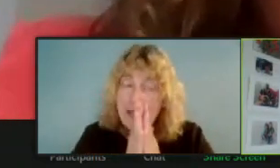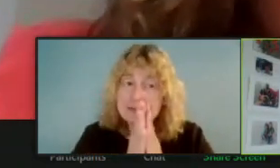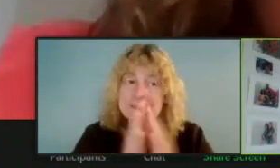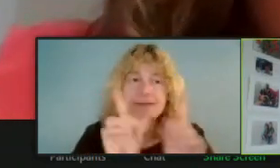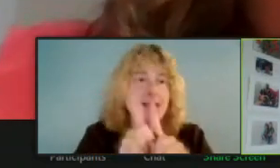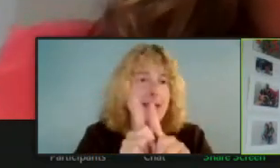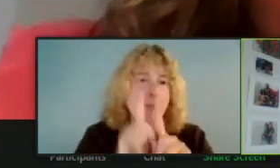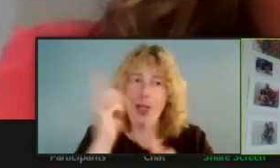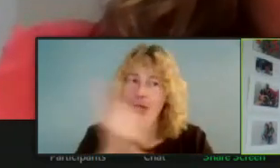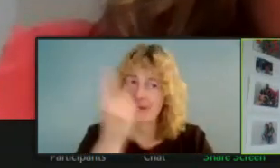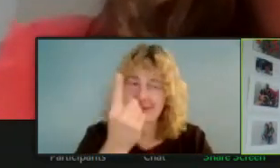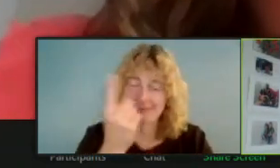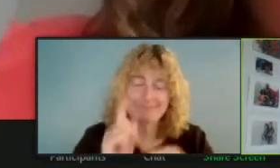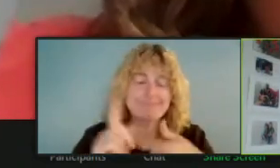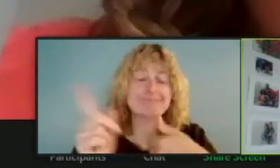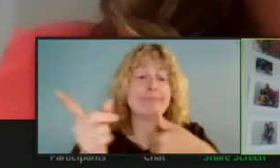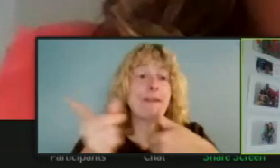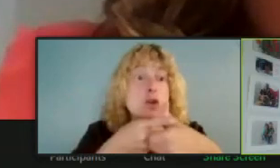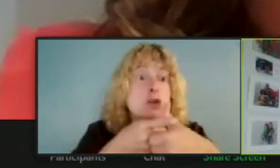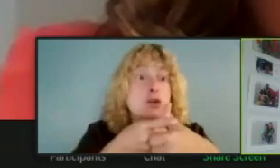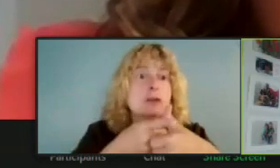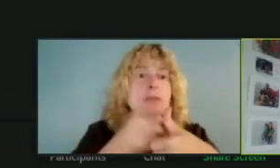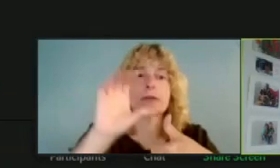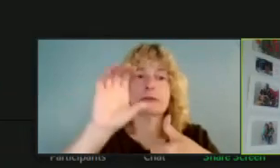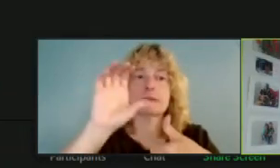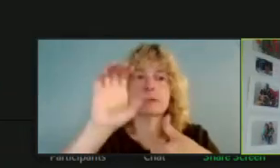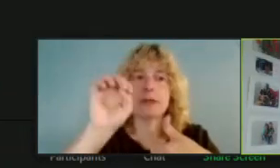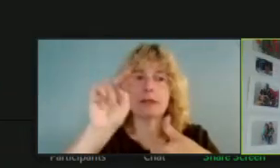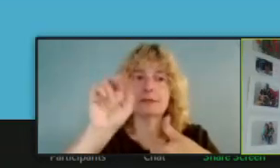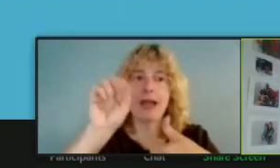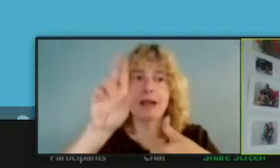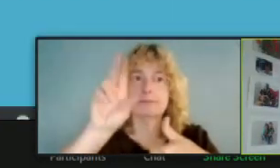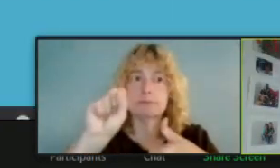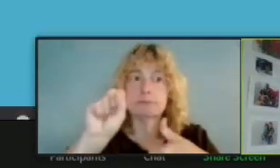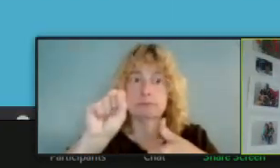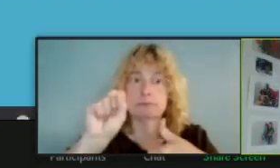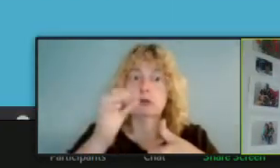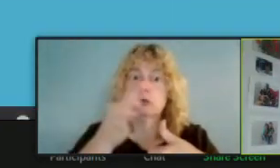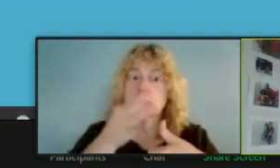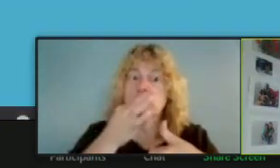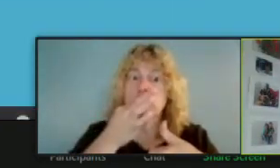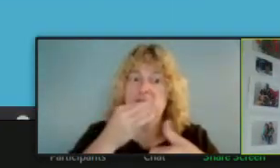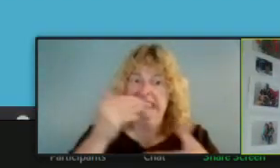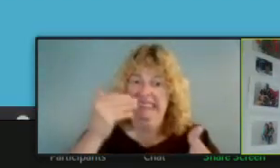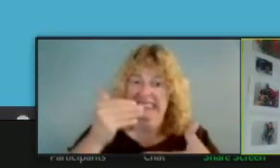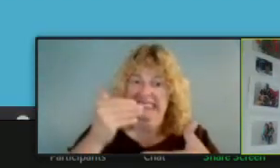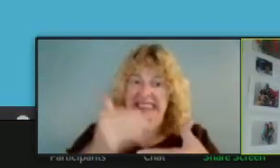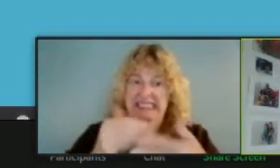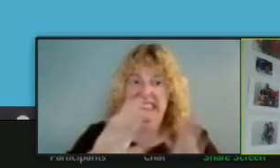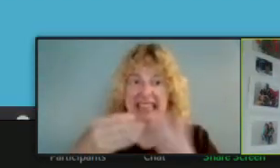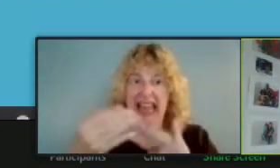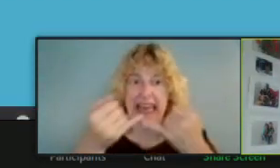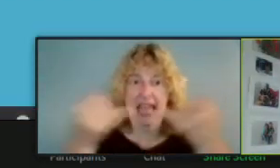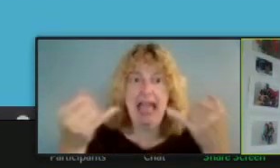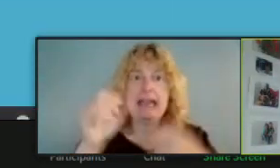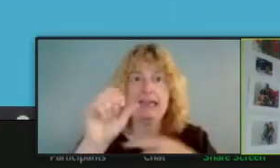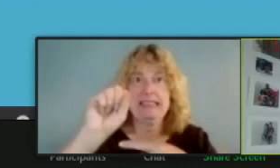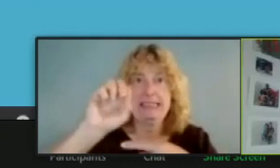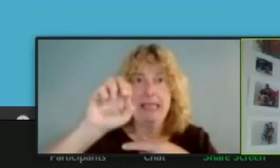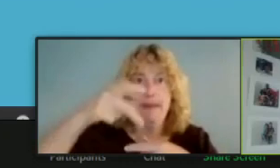the census deadline is fast approaching. It is September